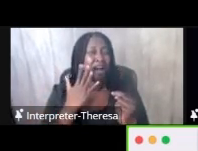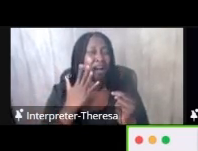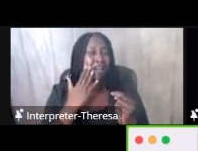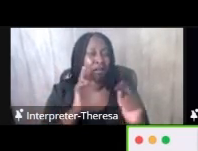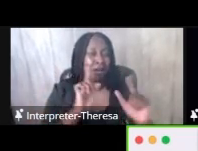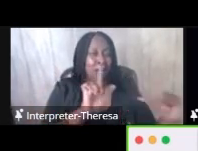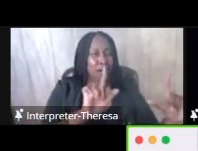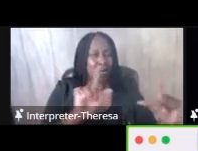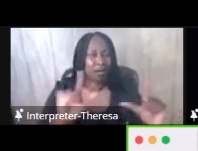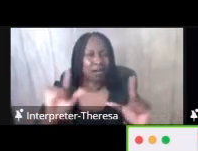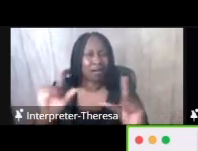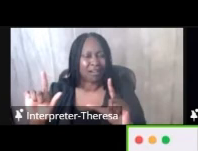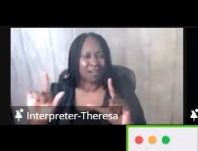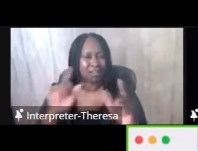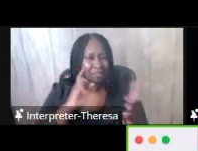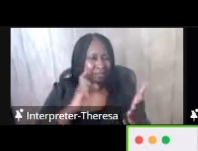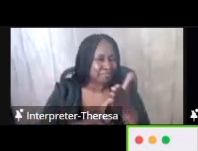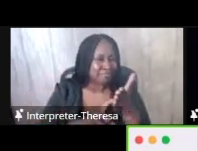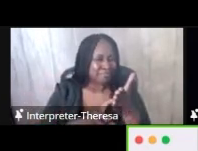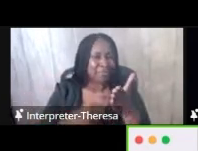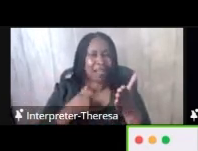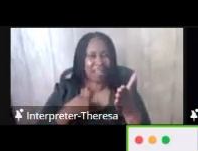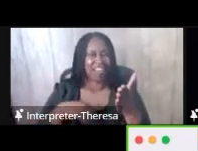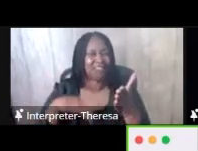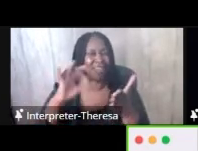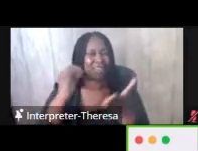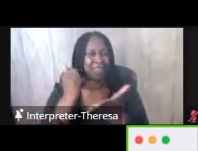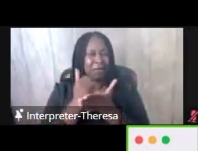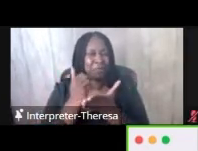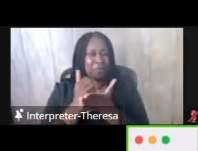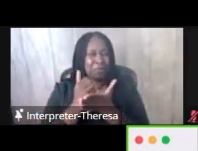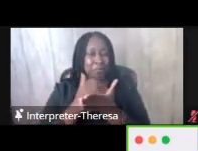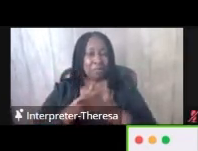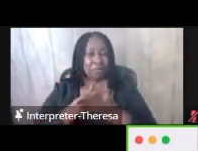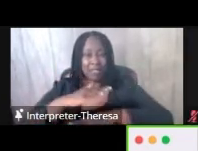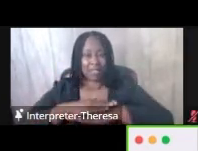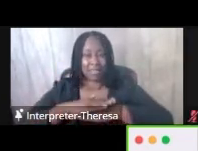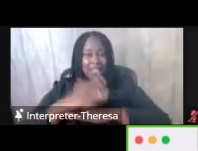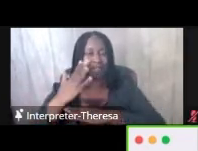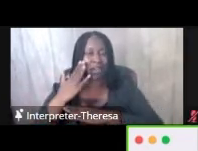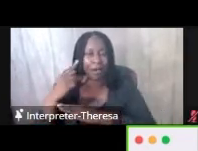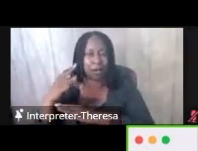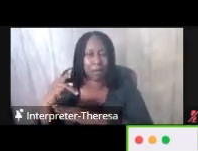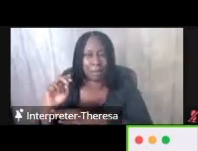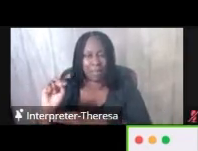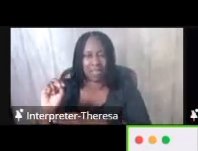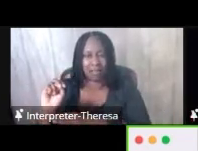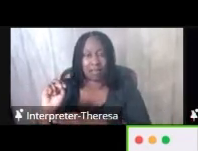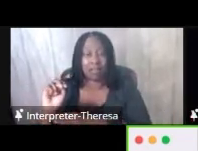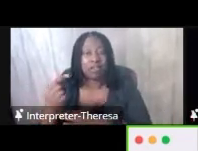helpful. I have colored pens at my desk at all times. So we have these green slides with directions about what to do in your profile building